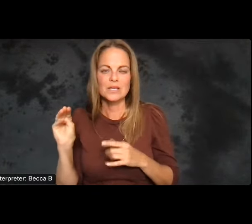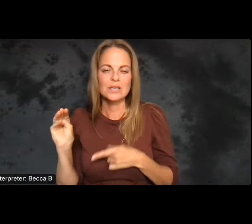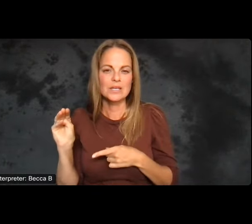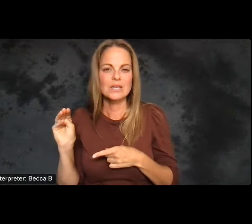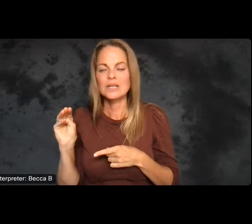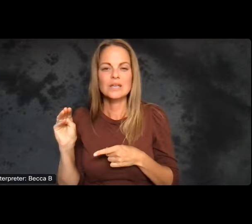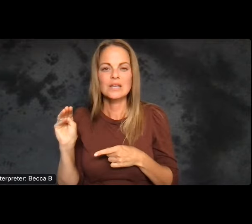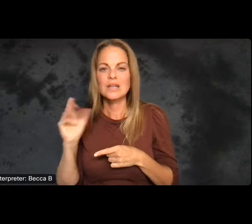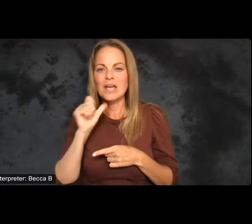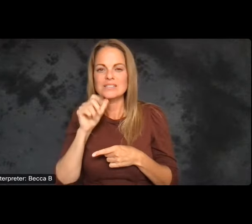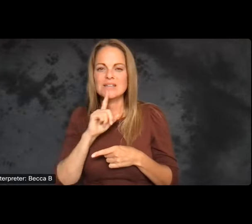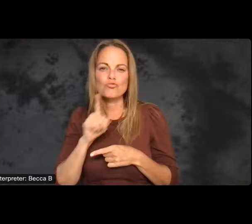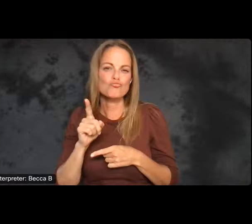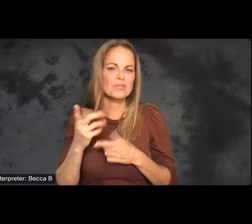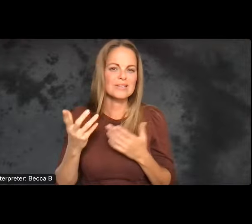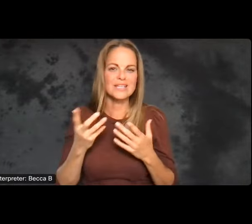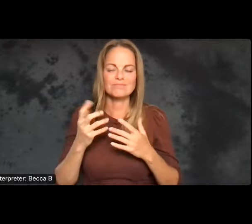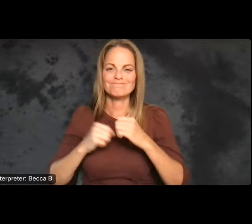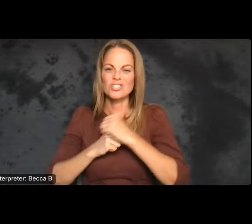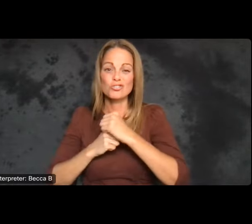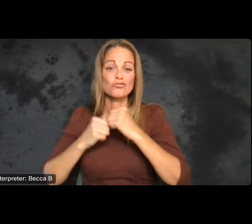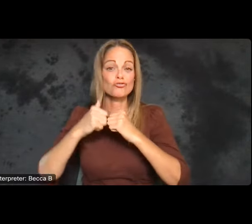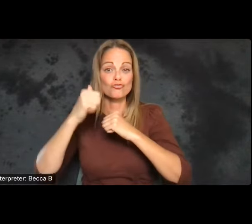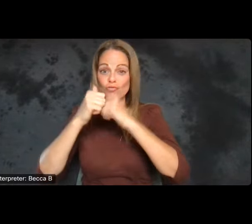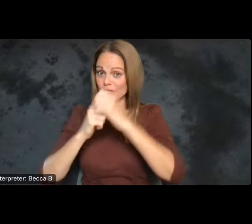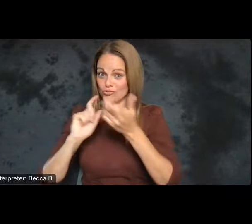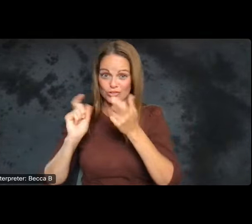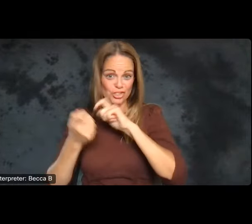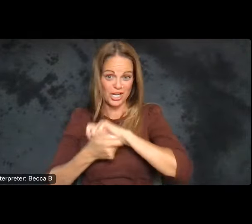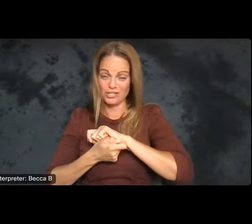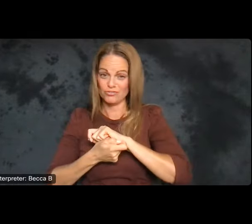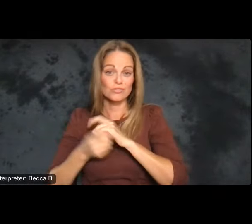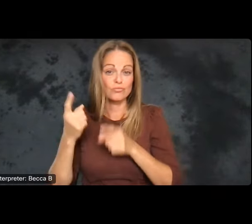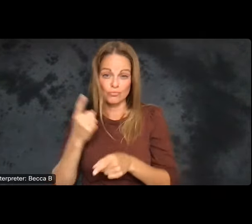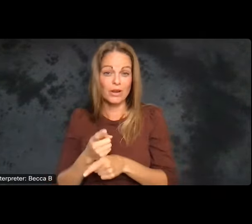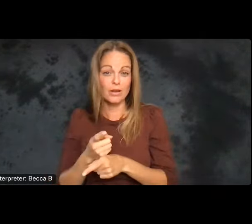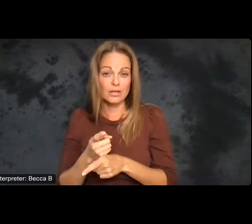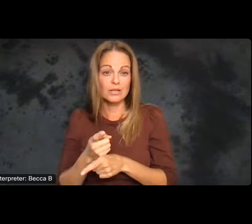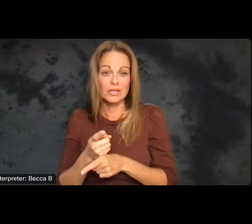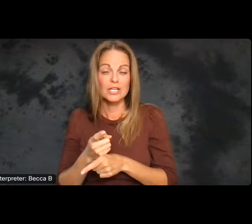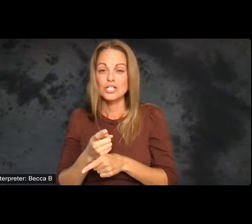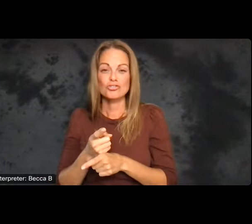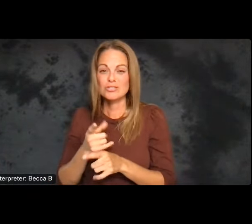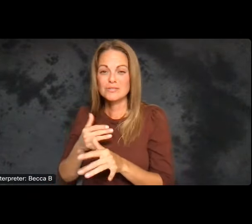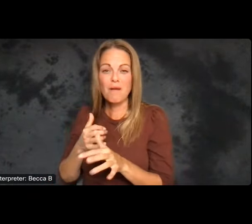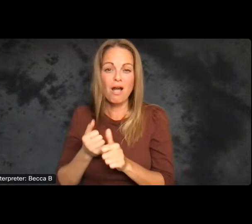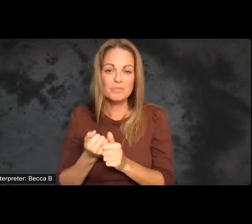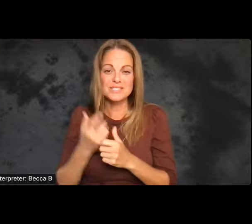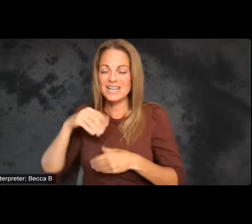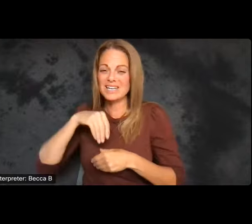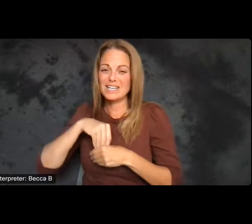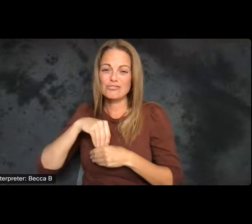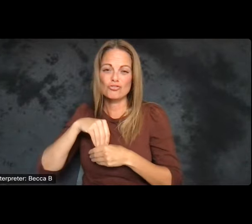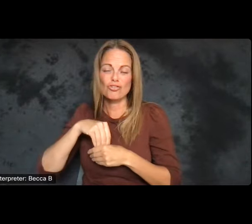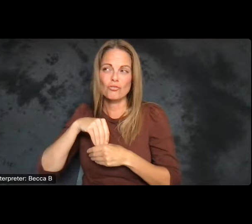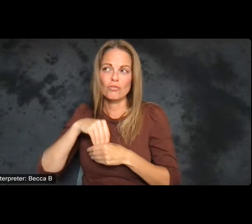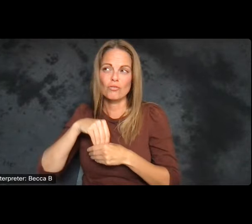That's not really doing any structural changes, is it? It's just updating internal